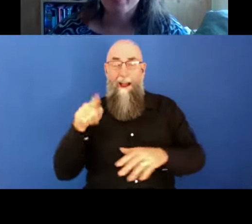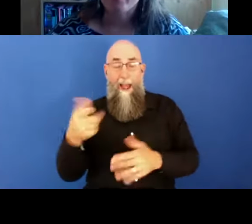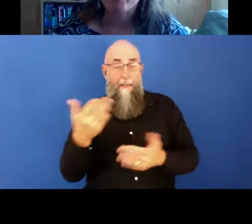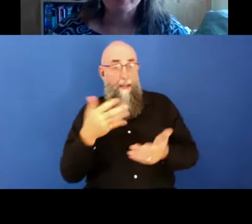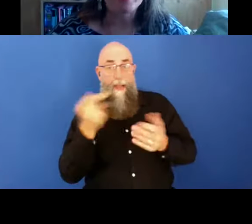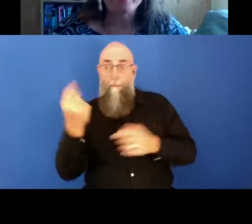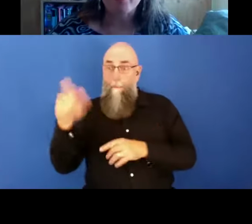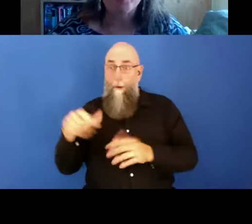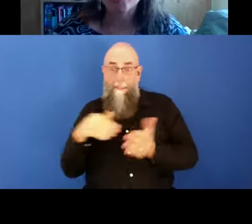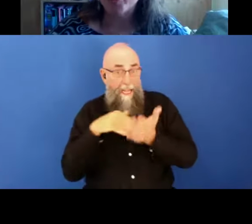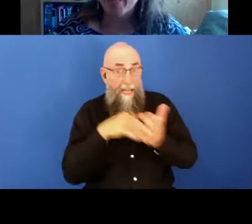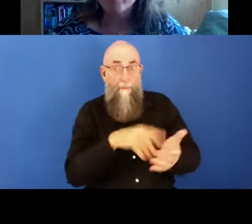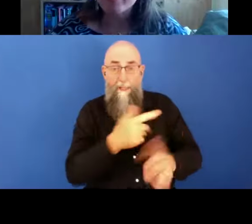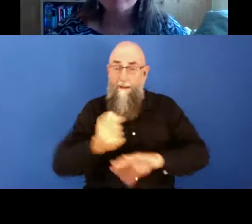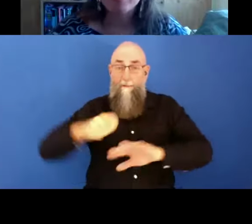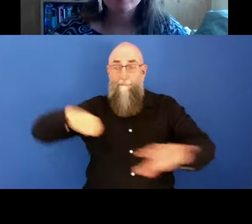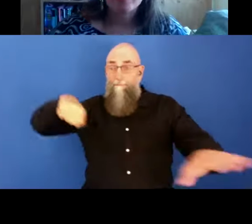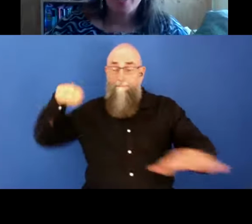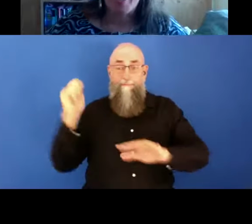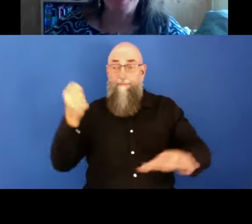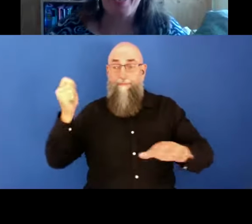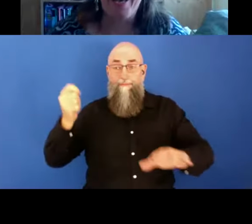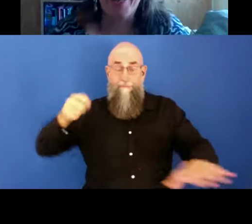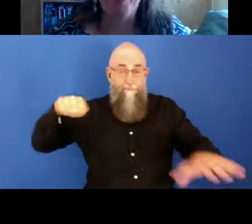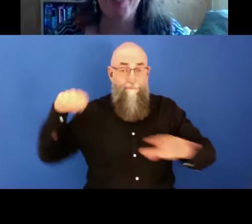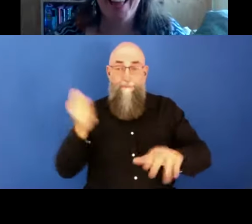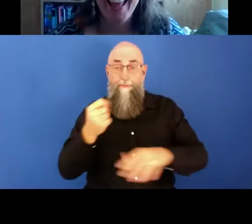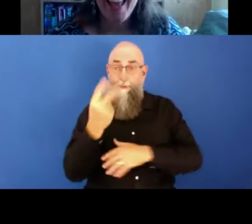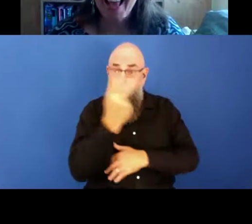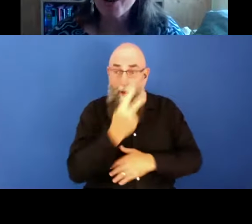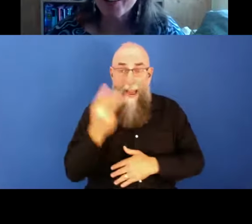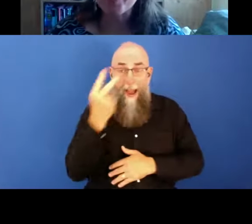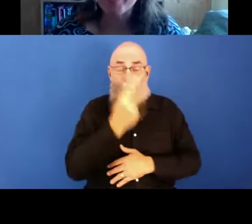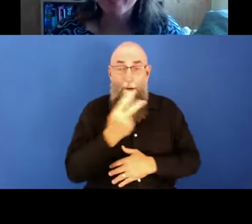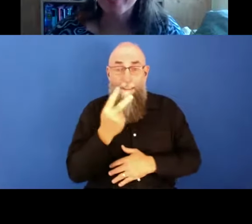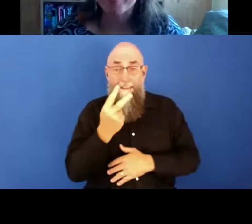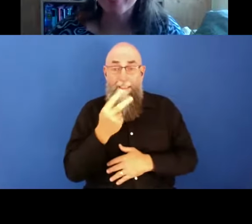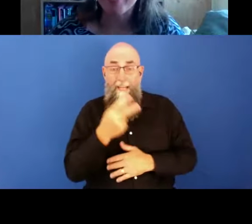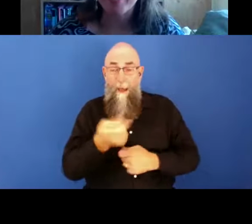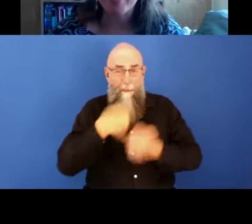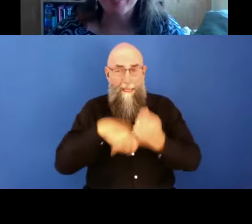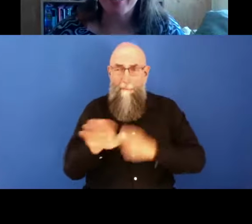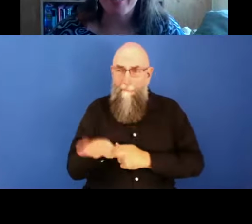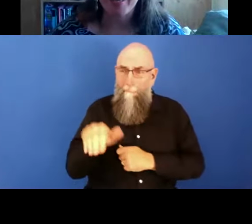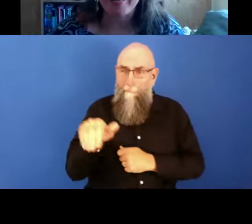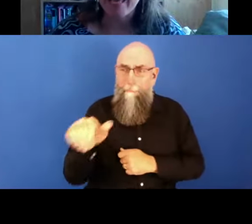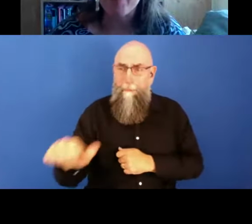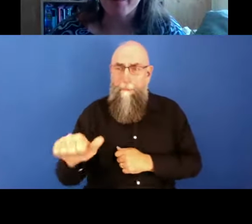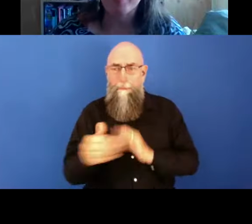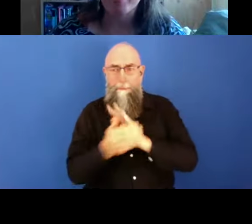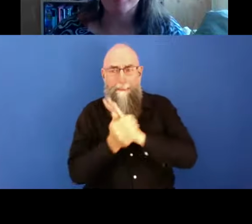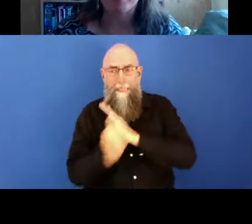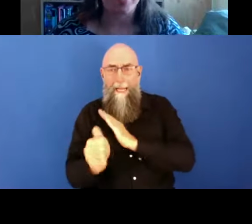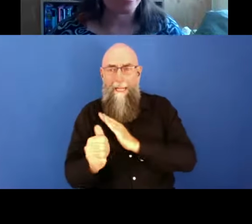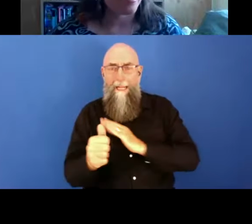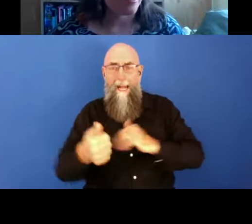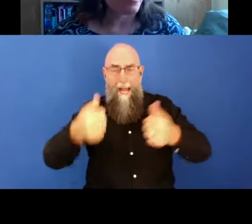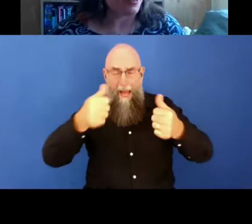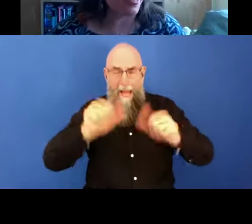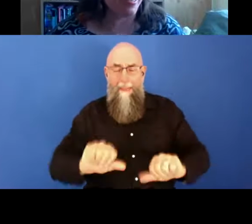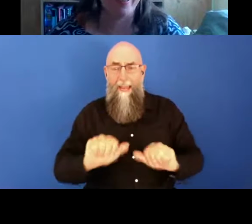so he did that yeah hours and got really good at it and he came back the next